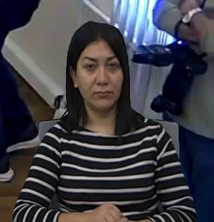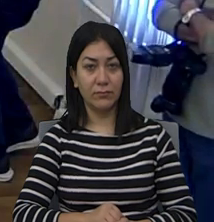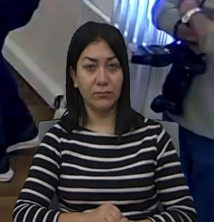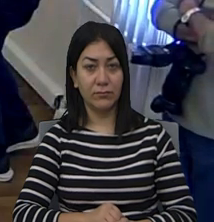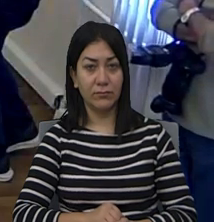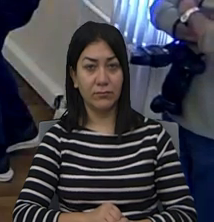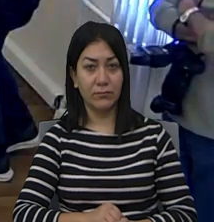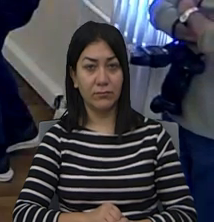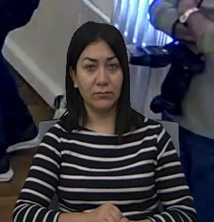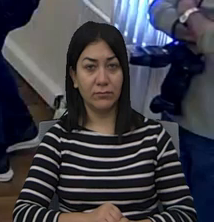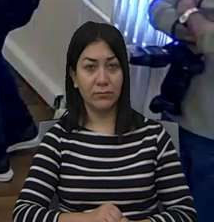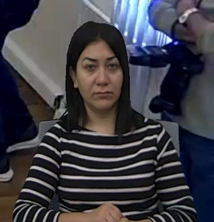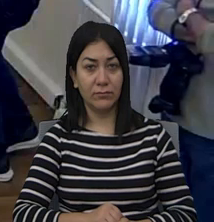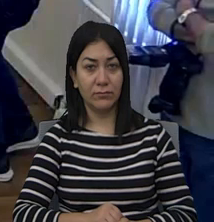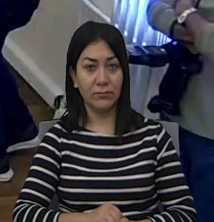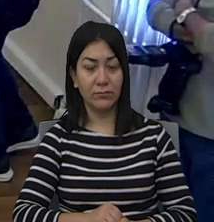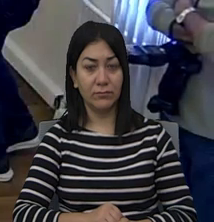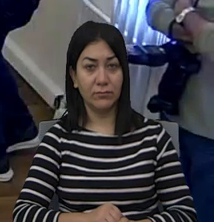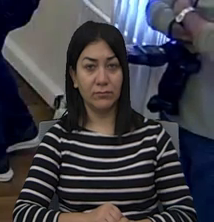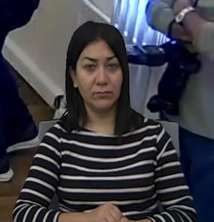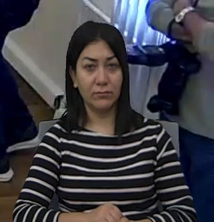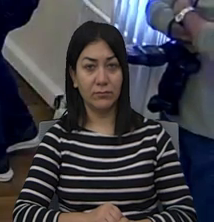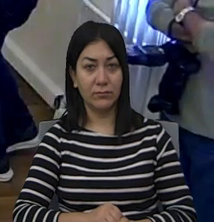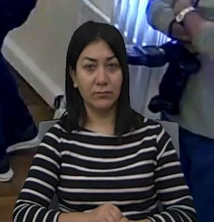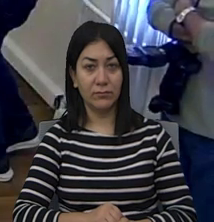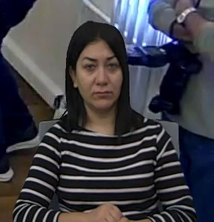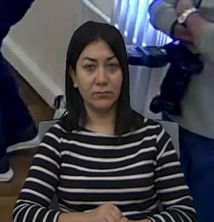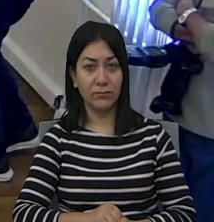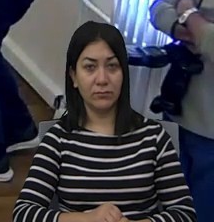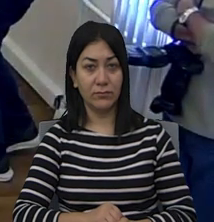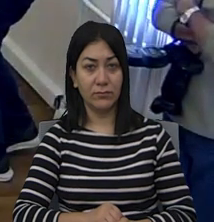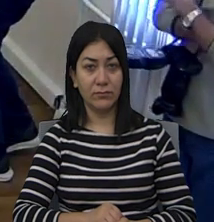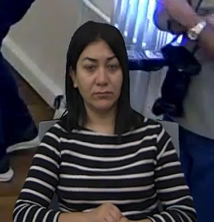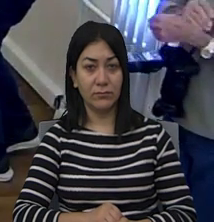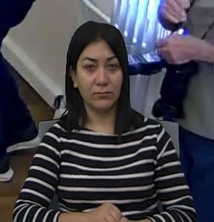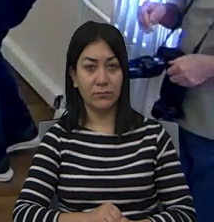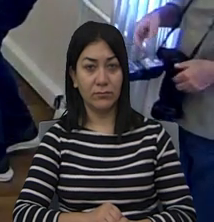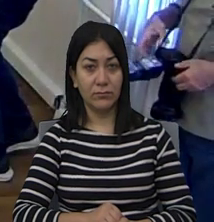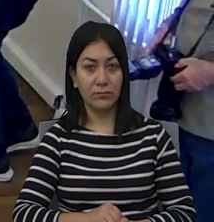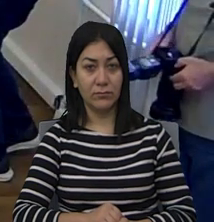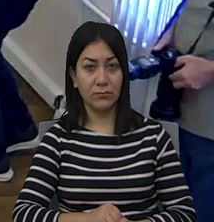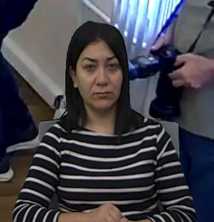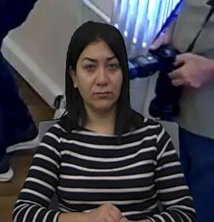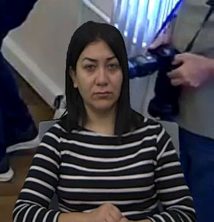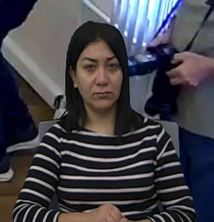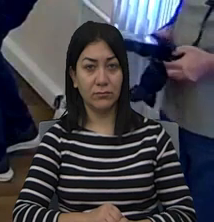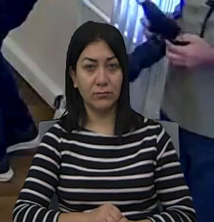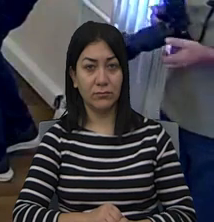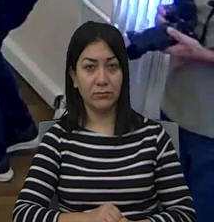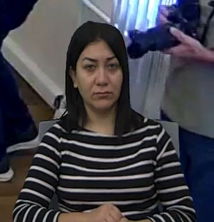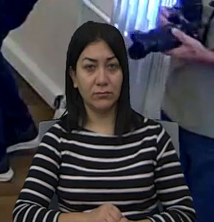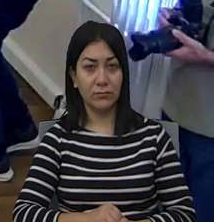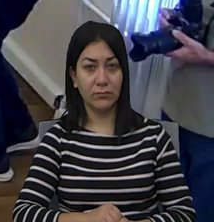supporting this project and also helping build the capacities and develop the capacities of